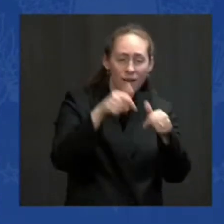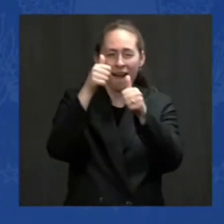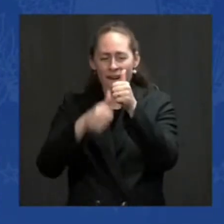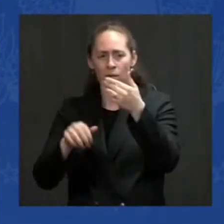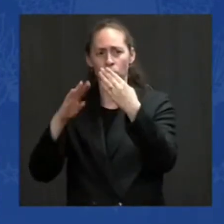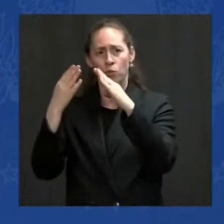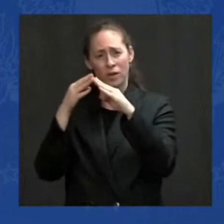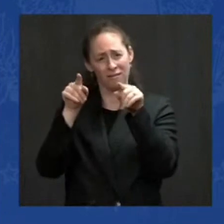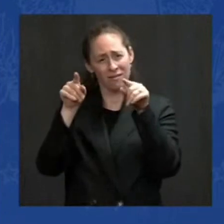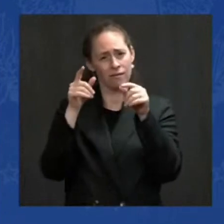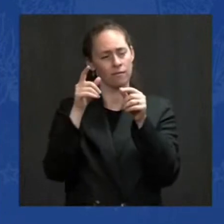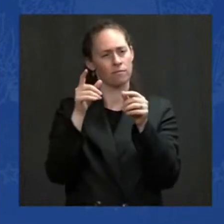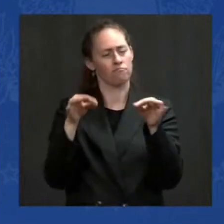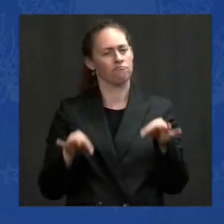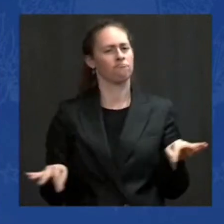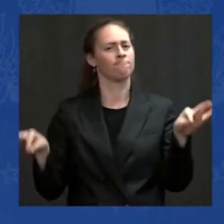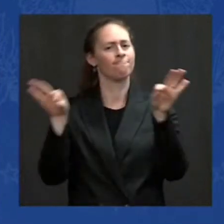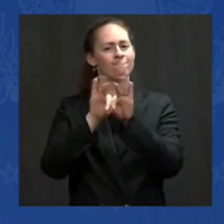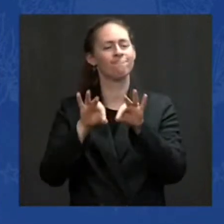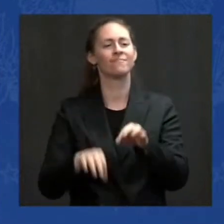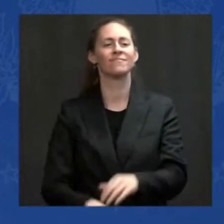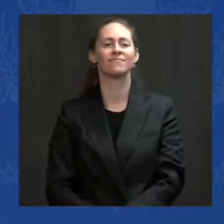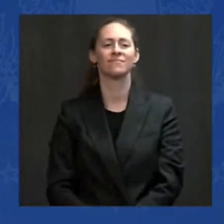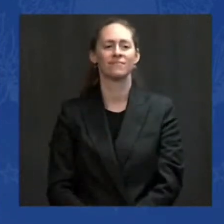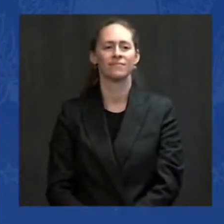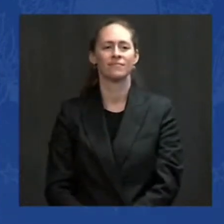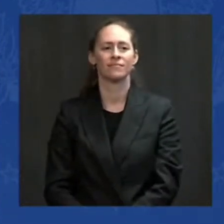In closing, America is coming back.